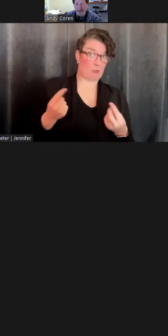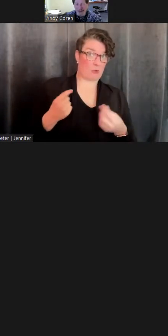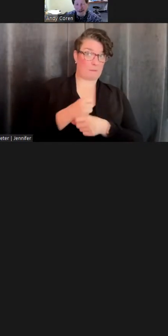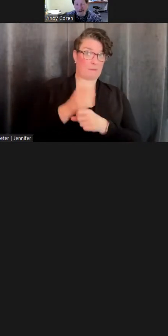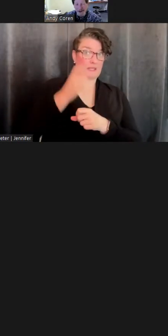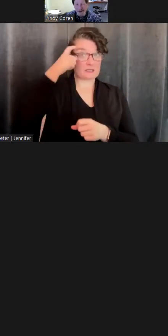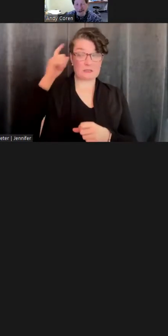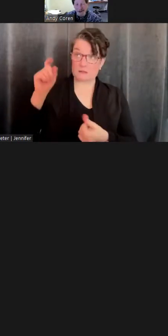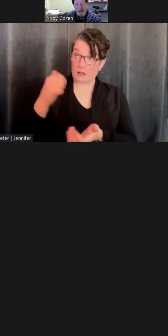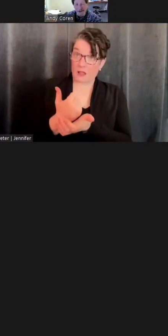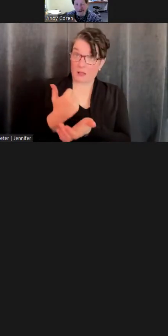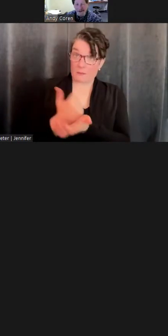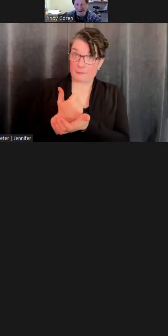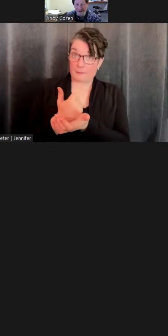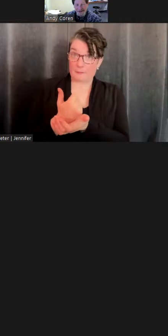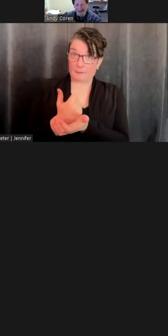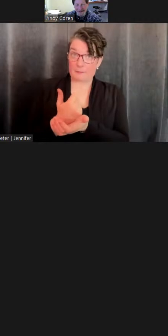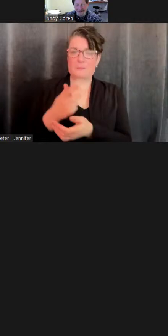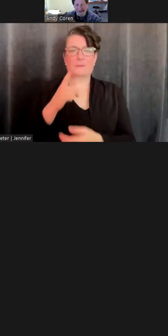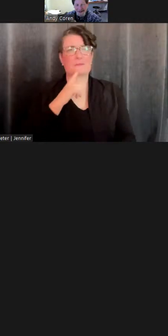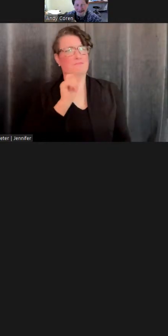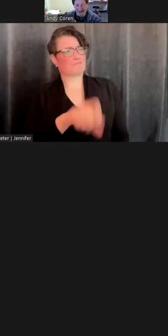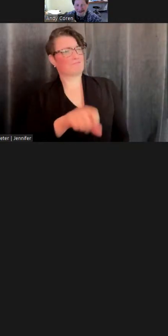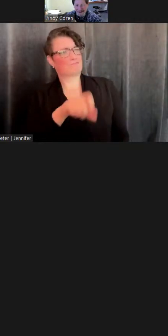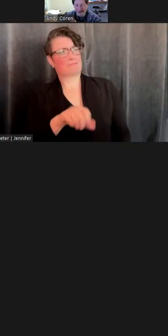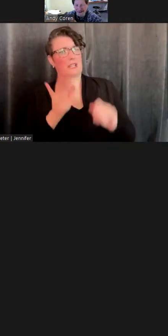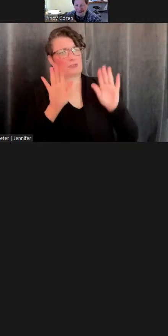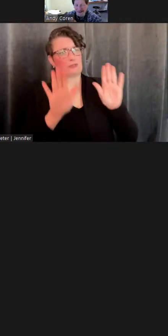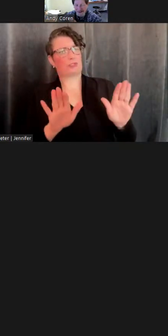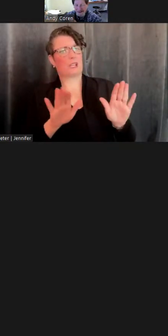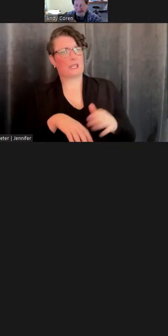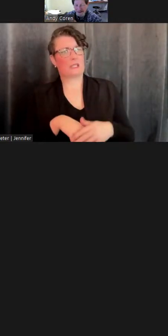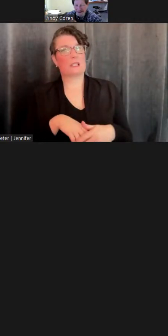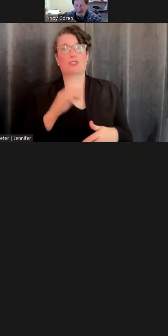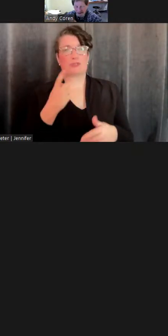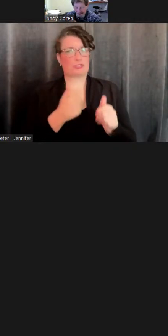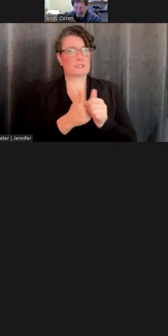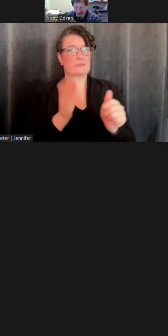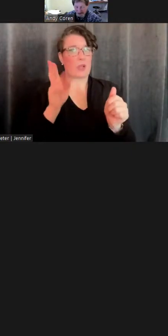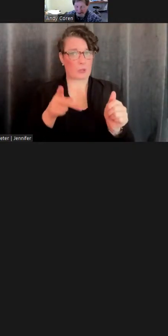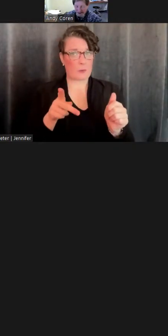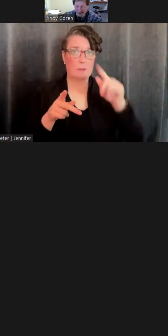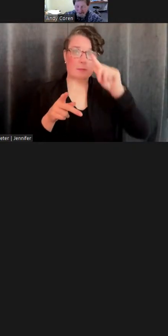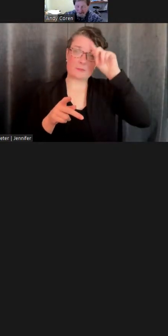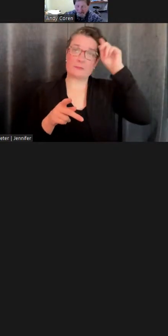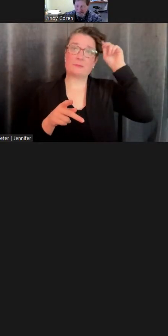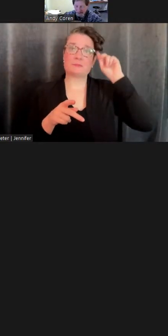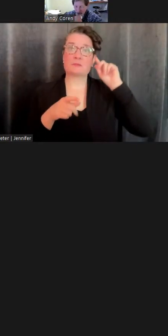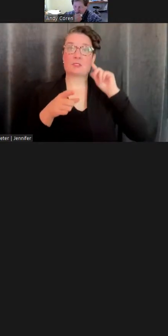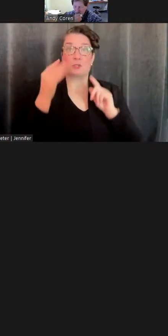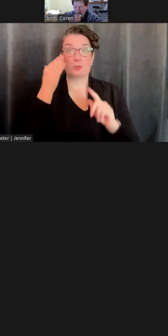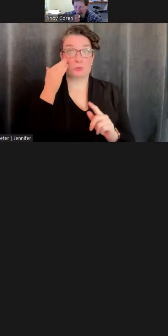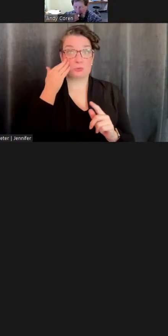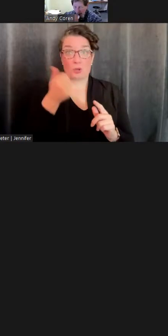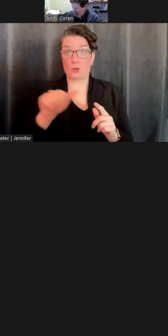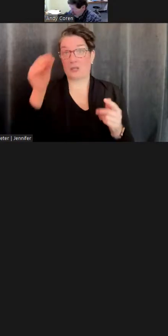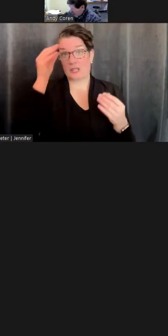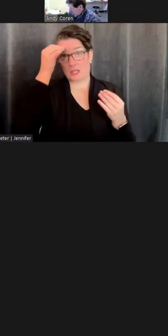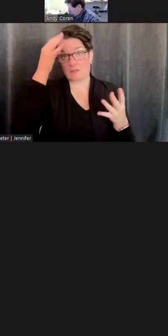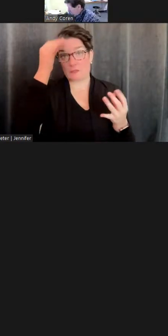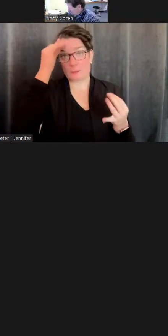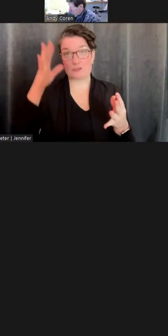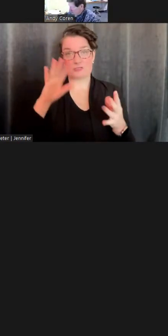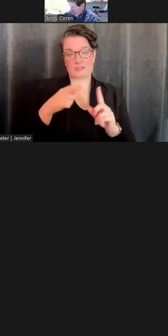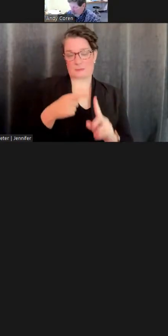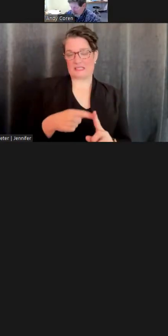help? Does that answer your question? Oh yeah, no, that's great. Just to follow up though, do you know any information specifically